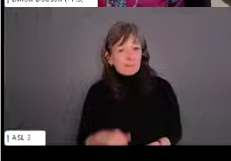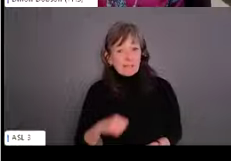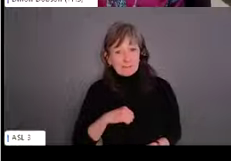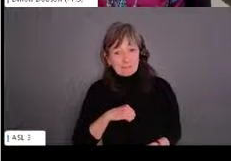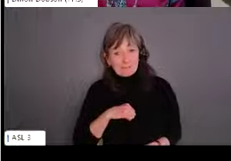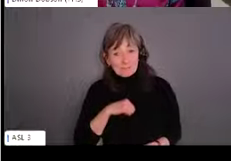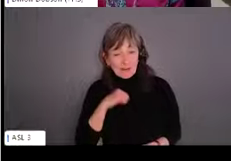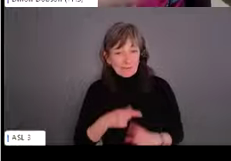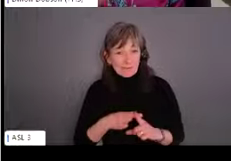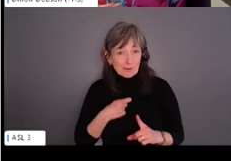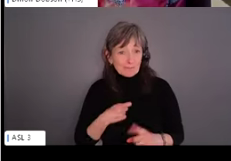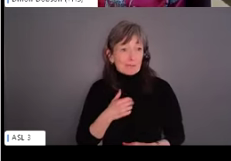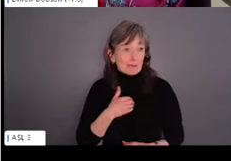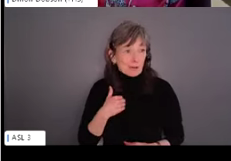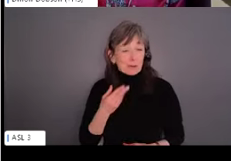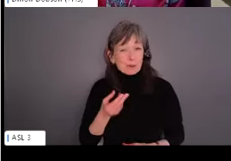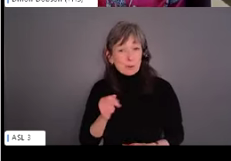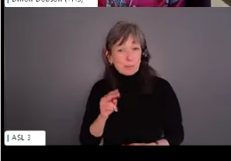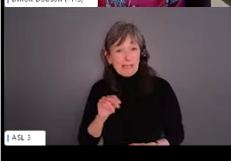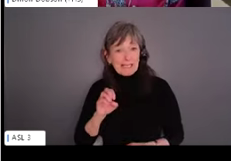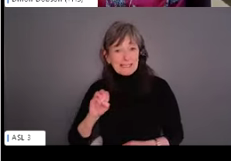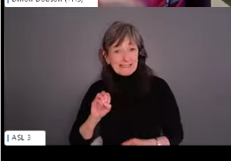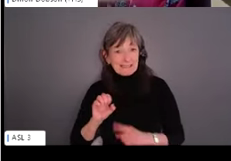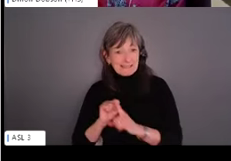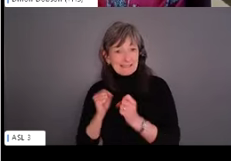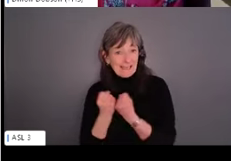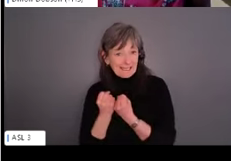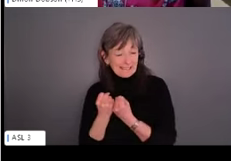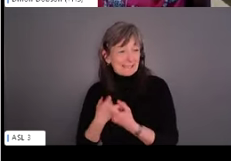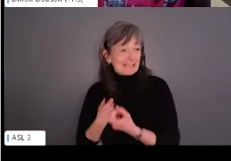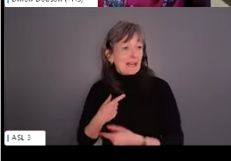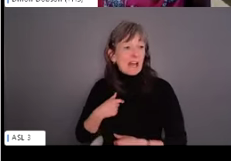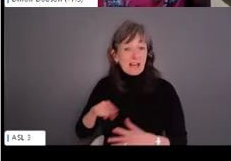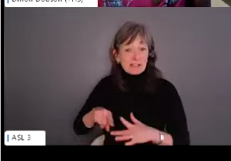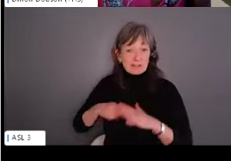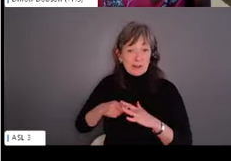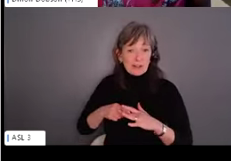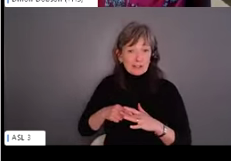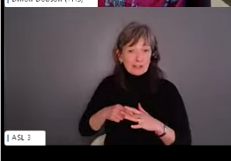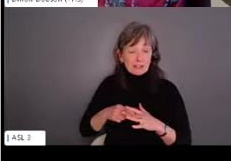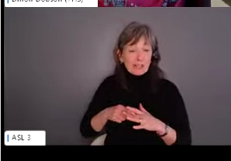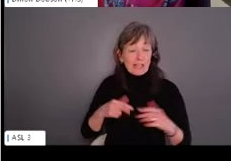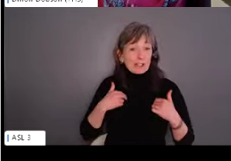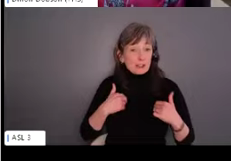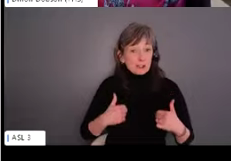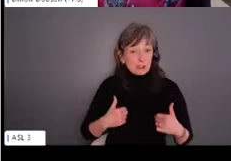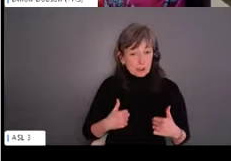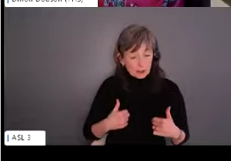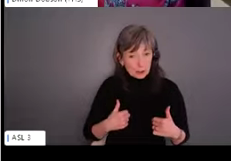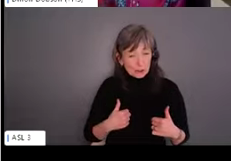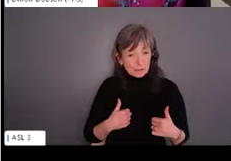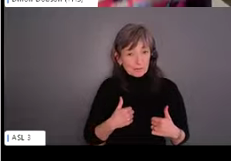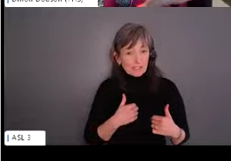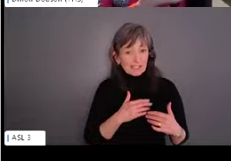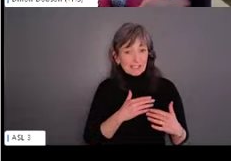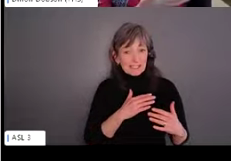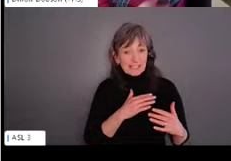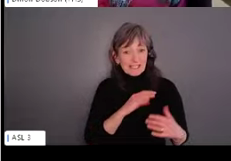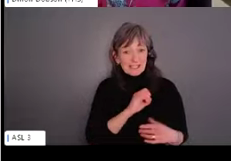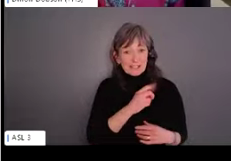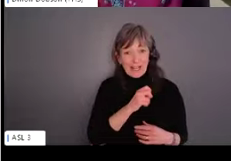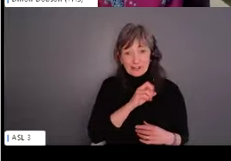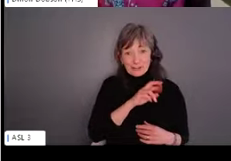coming from Toronto Humane Society. As Ryan said, I started in human shelters, and I do have to clarify that now because now I'm in an